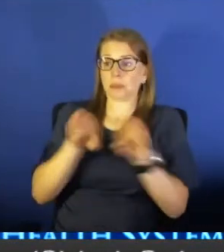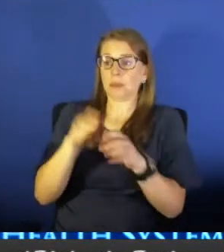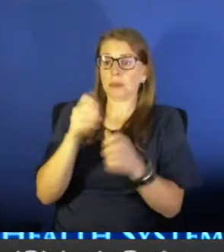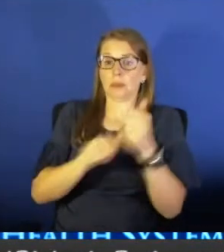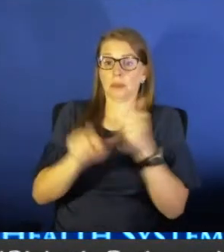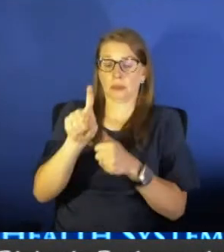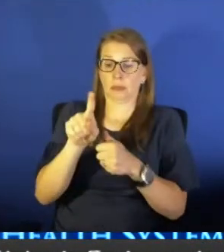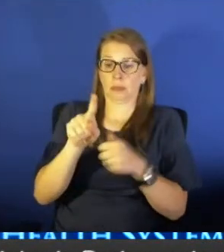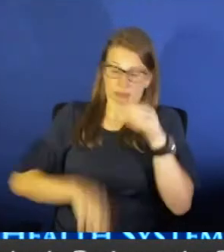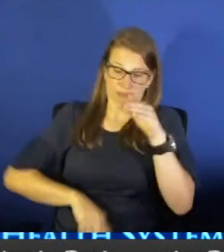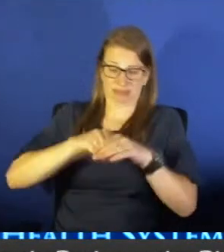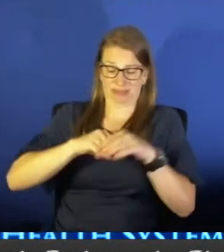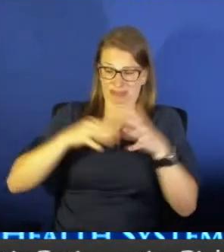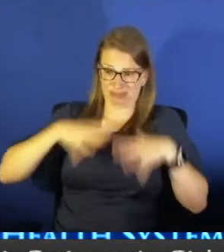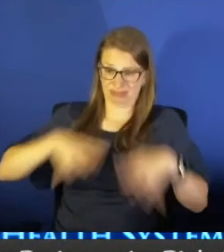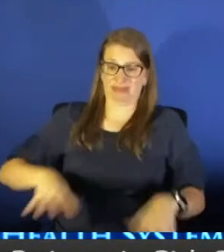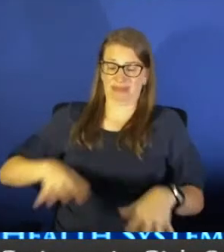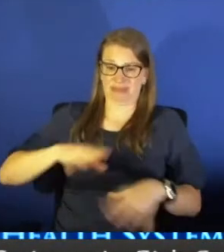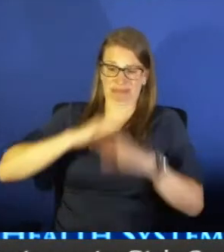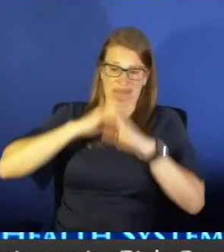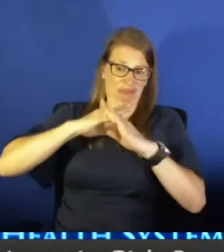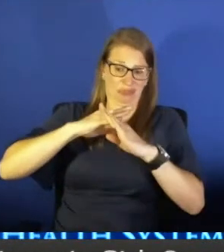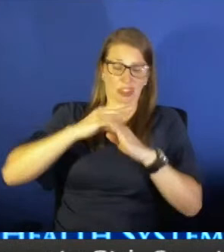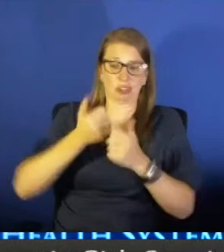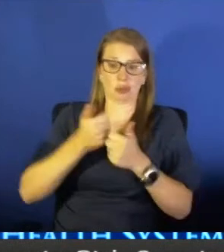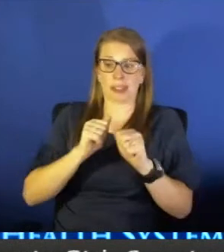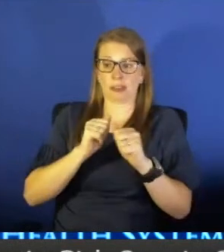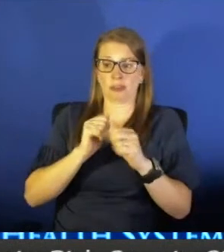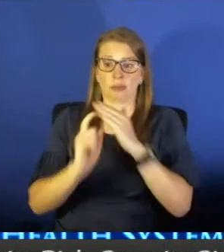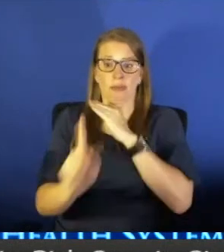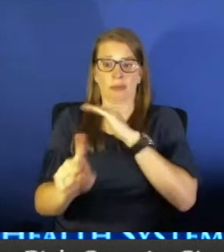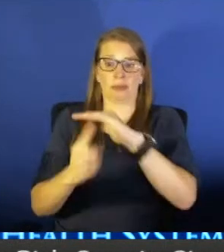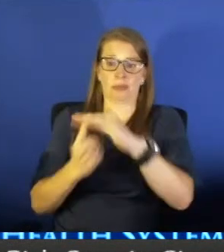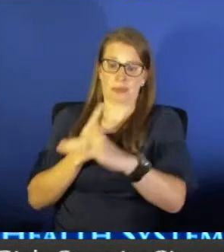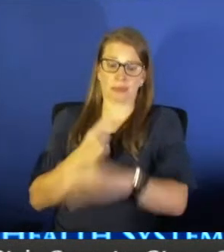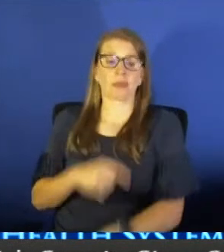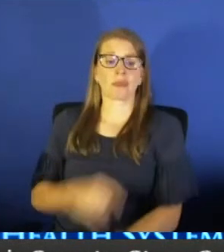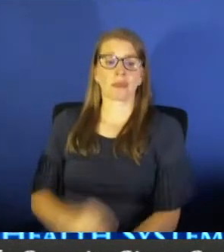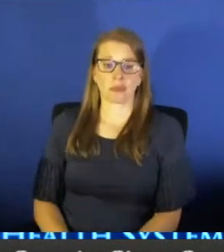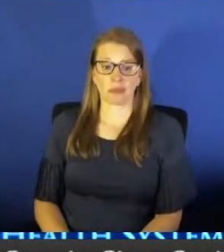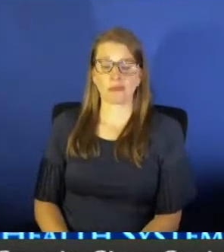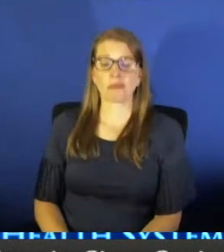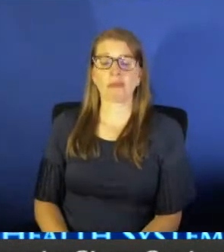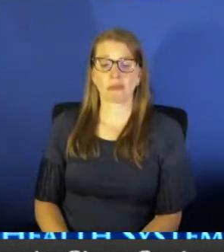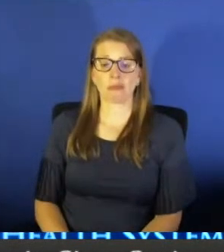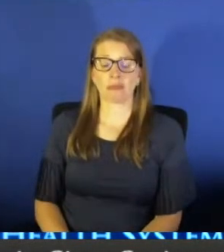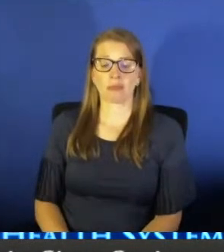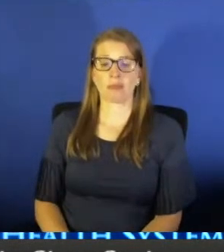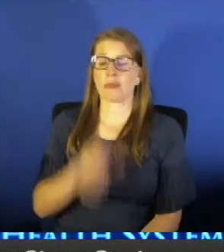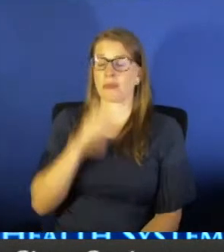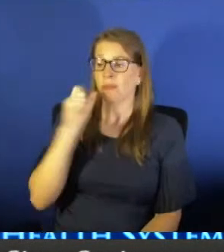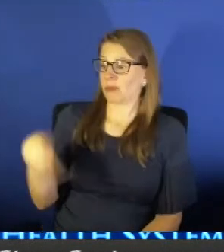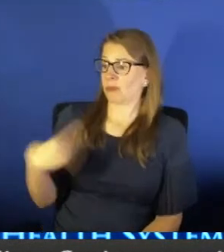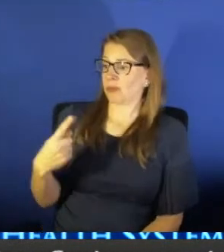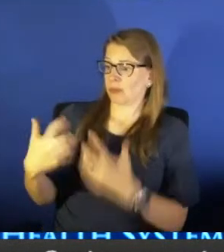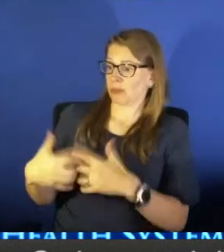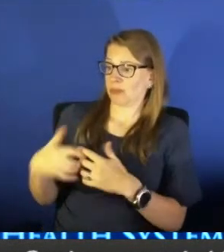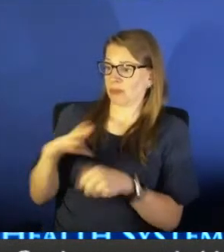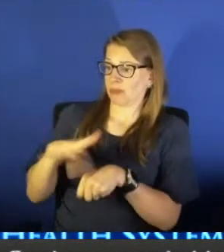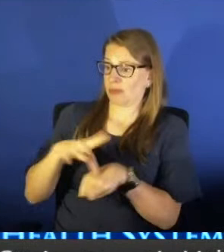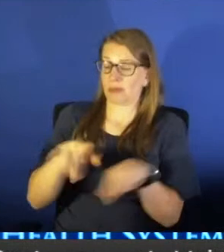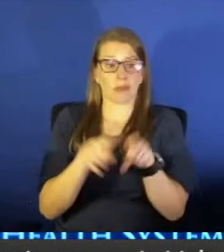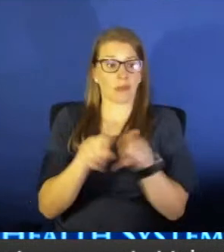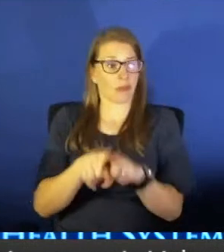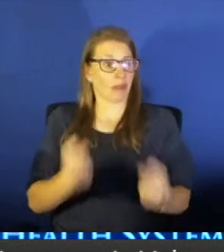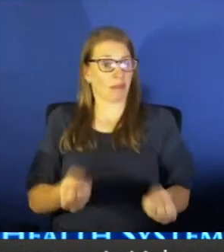garb and trying to get in and out. And so it's not just the number of ECMO machines, but it's the number of personnel we have in the